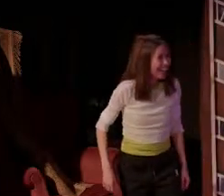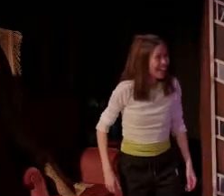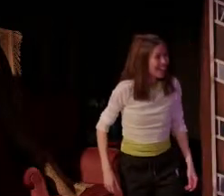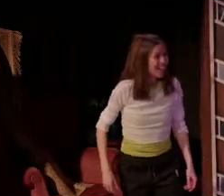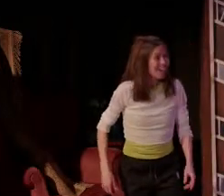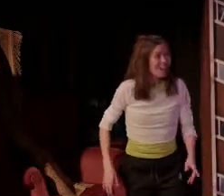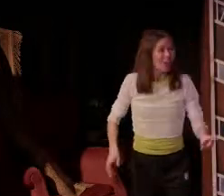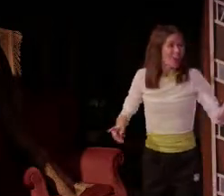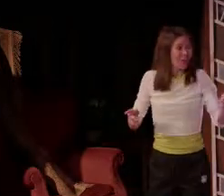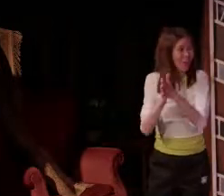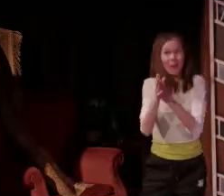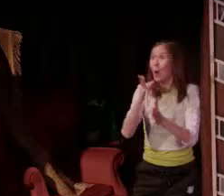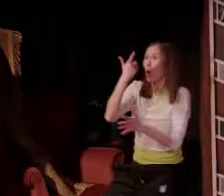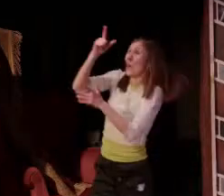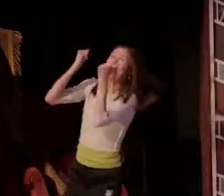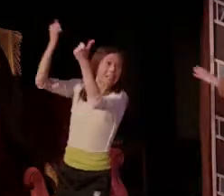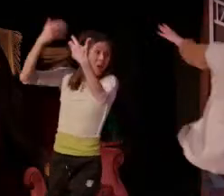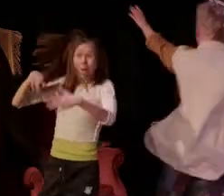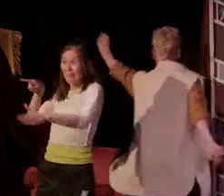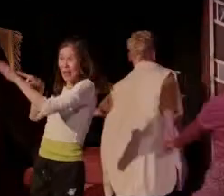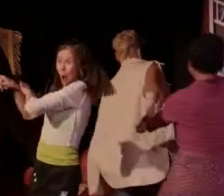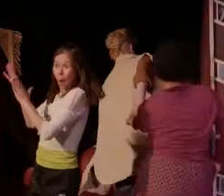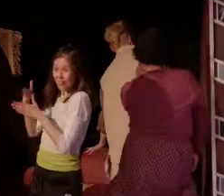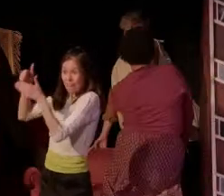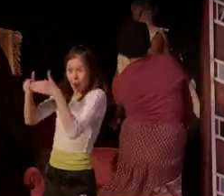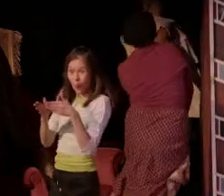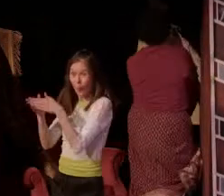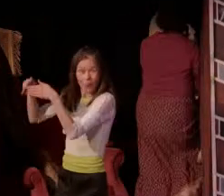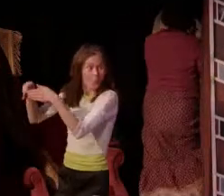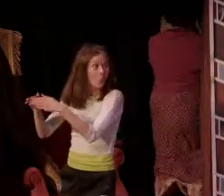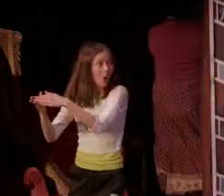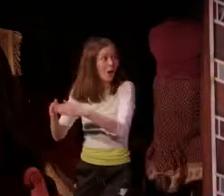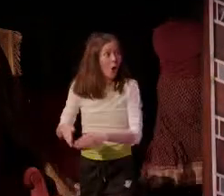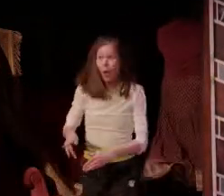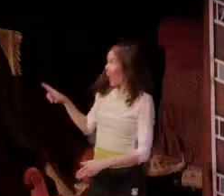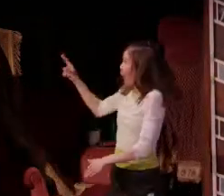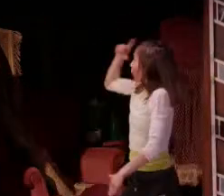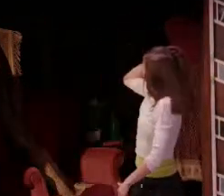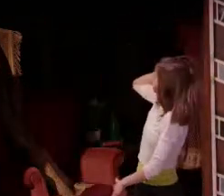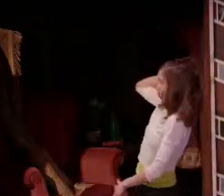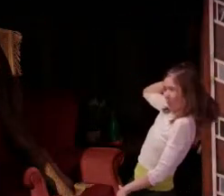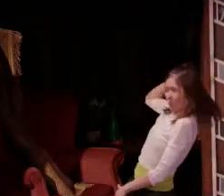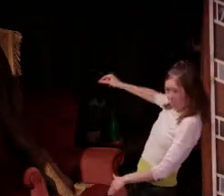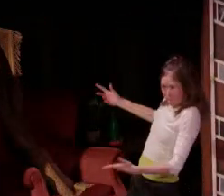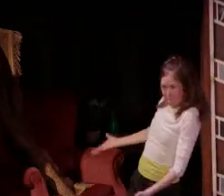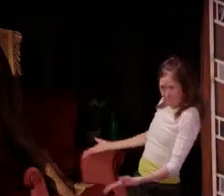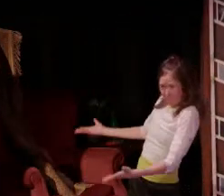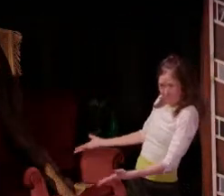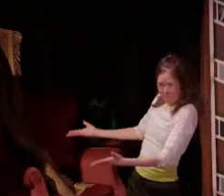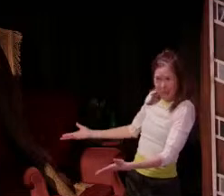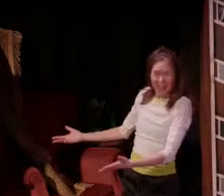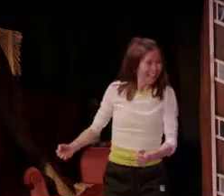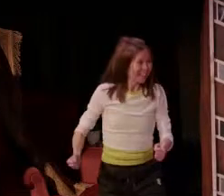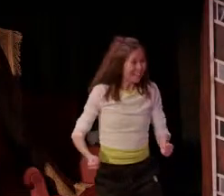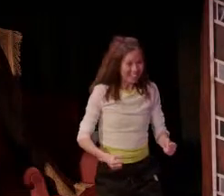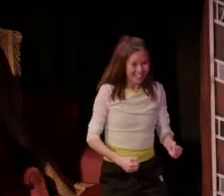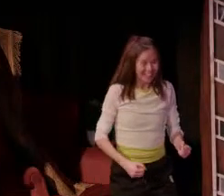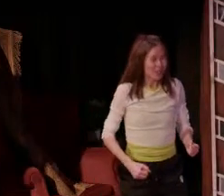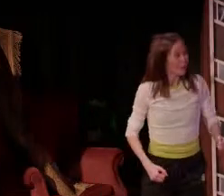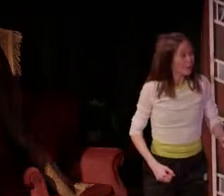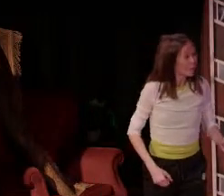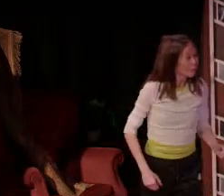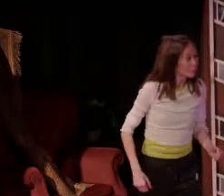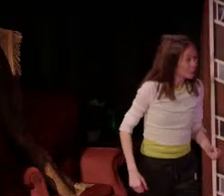Fortune speed us. We now set off for the boat. The swifter the speed, the better.